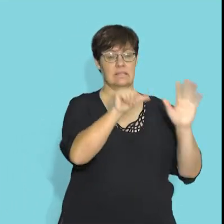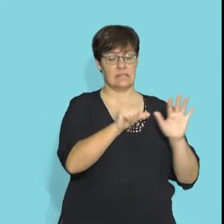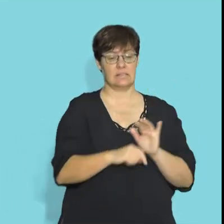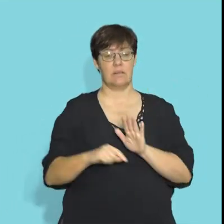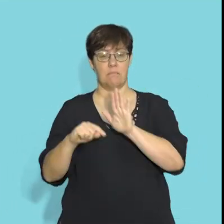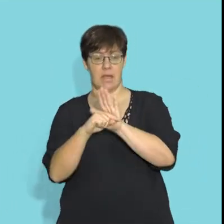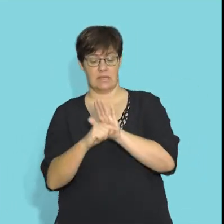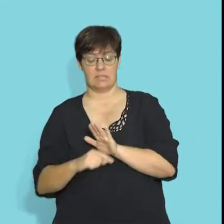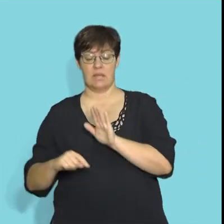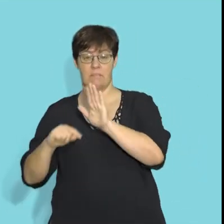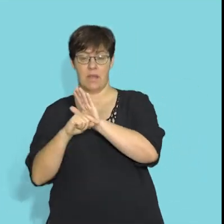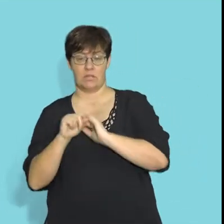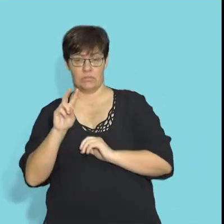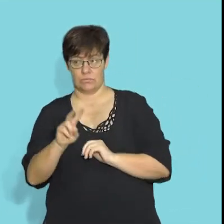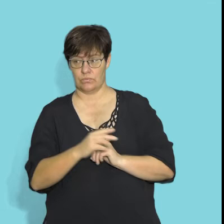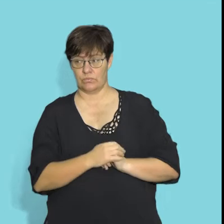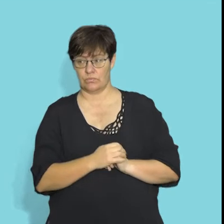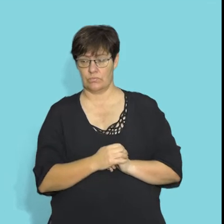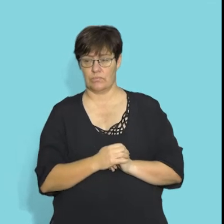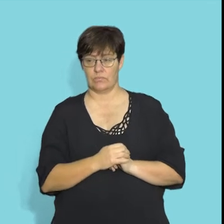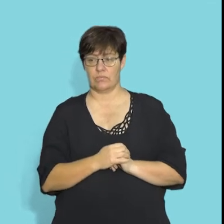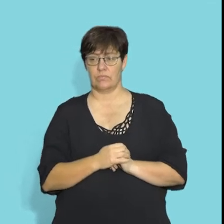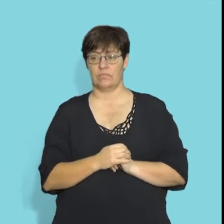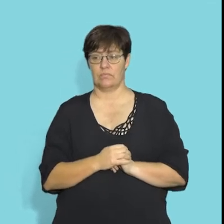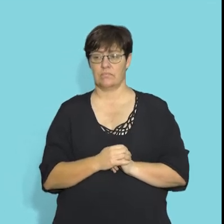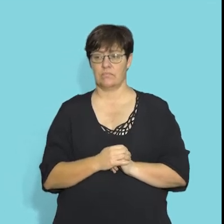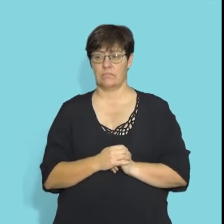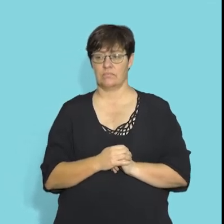to go 6 minus -2.